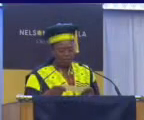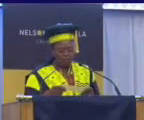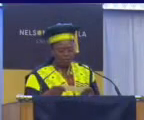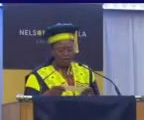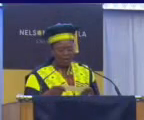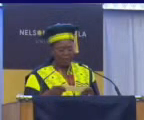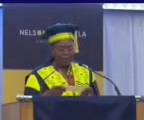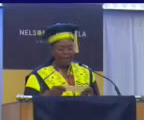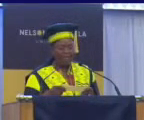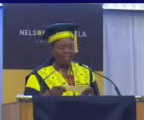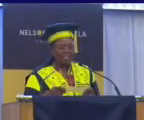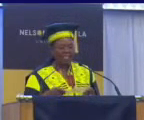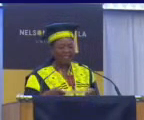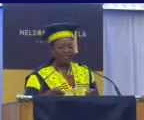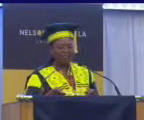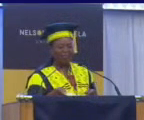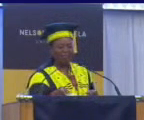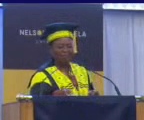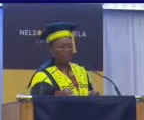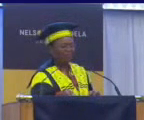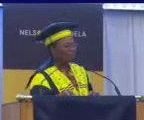Lirato Ramasesane,